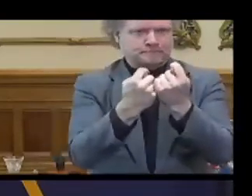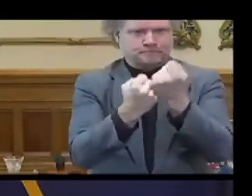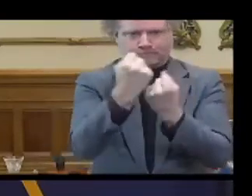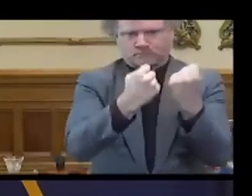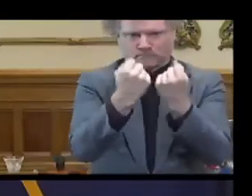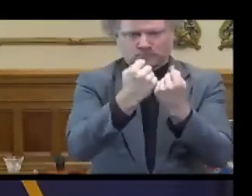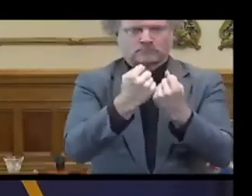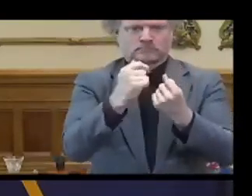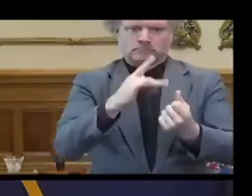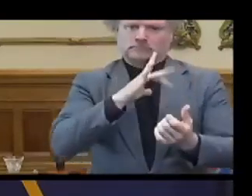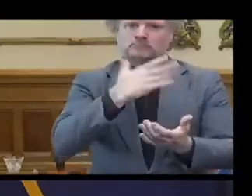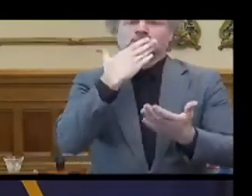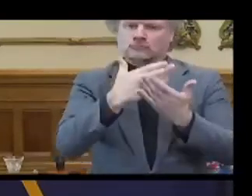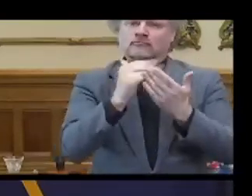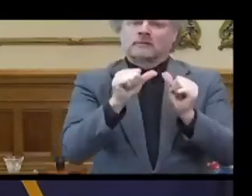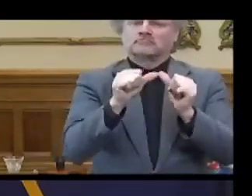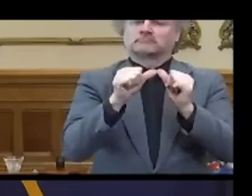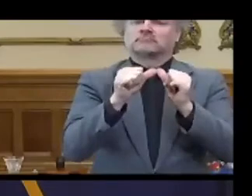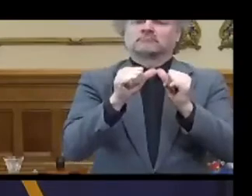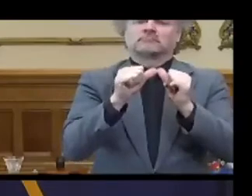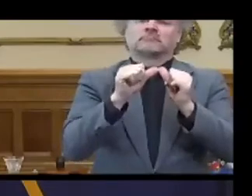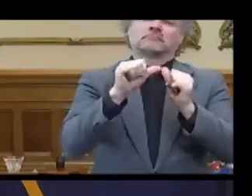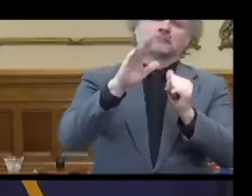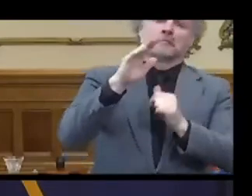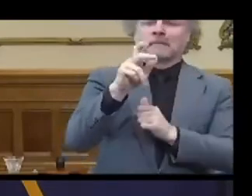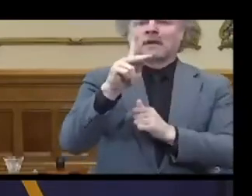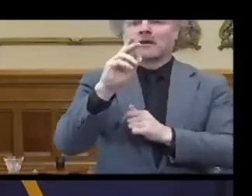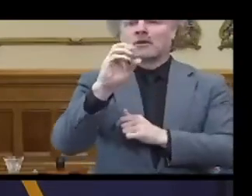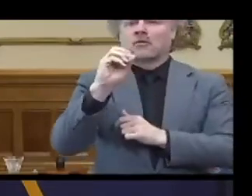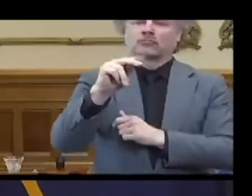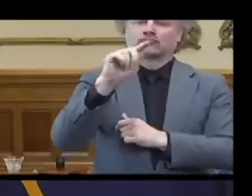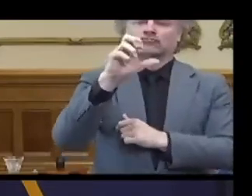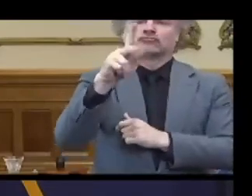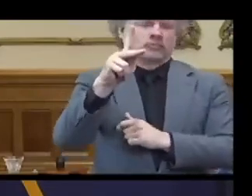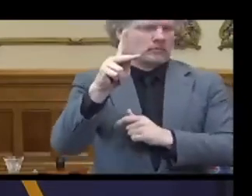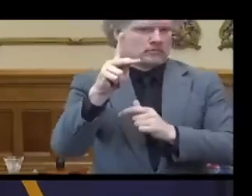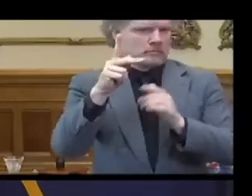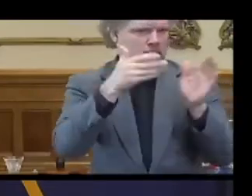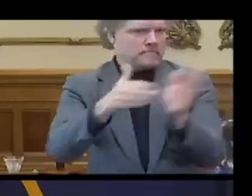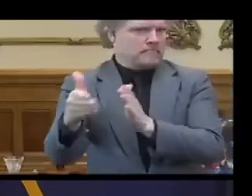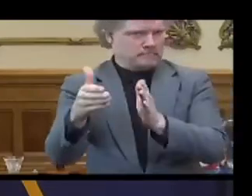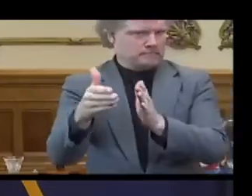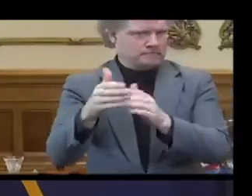for success to stay on this back on track plan.